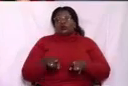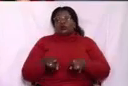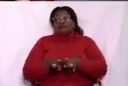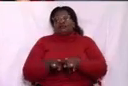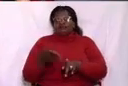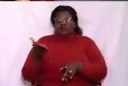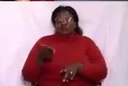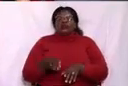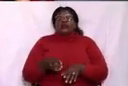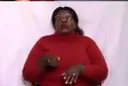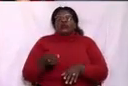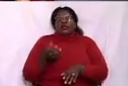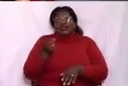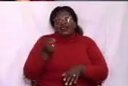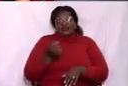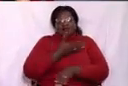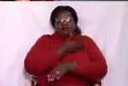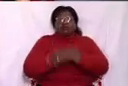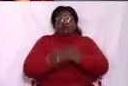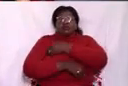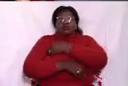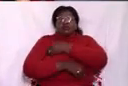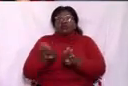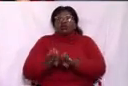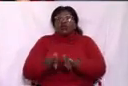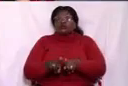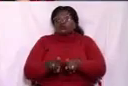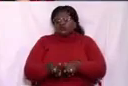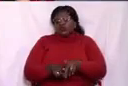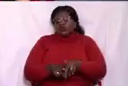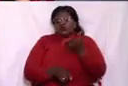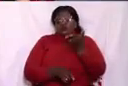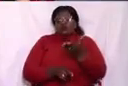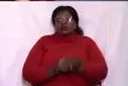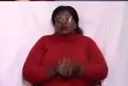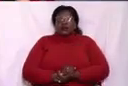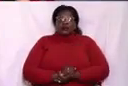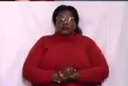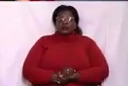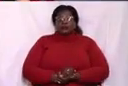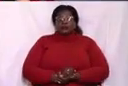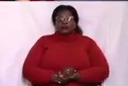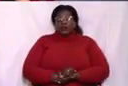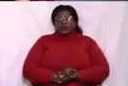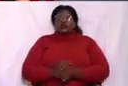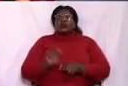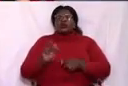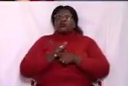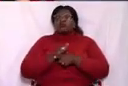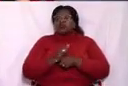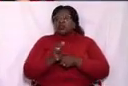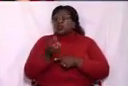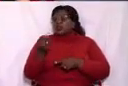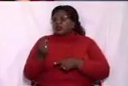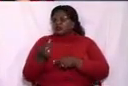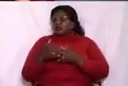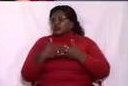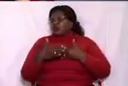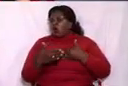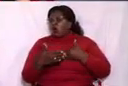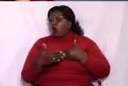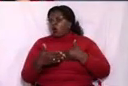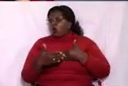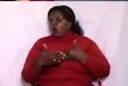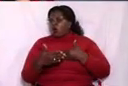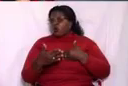done. Ndeshi, maybe tell us also, did you get any training for this? Well,